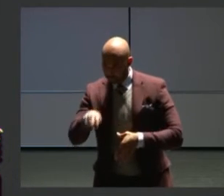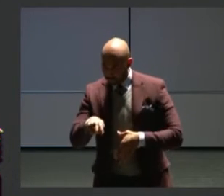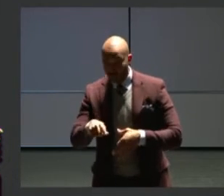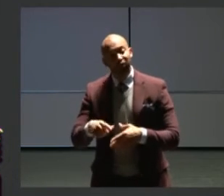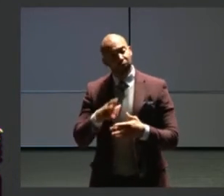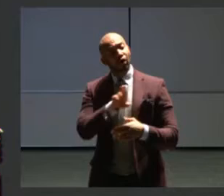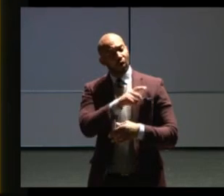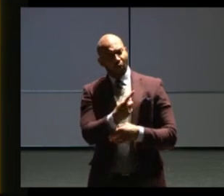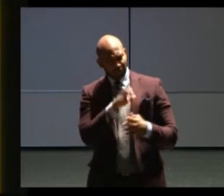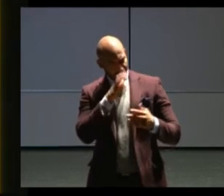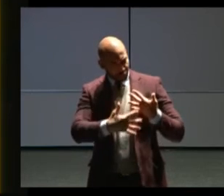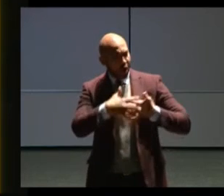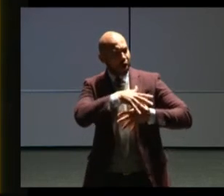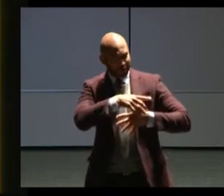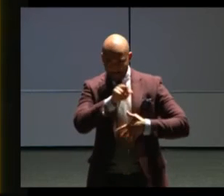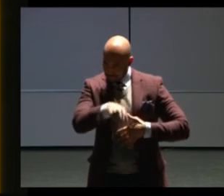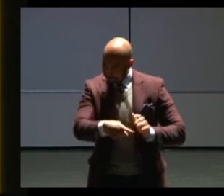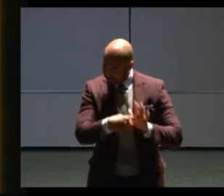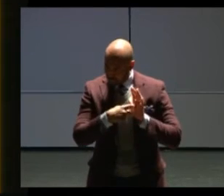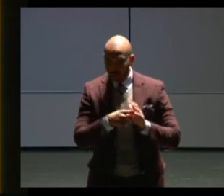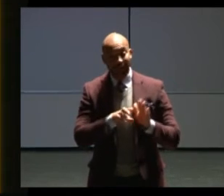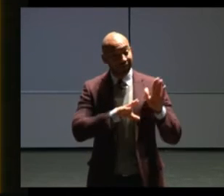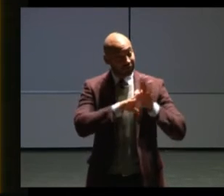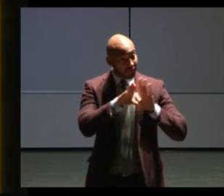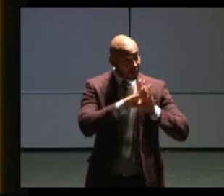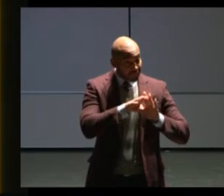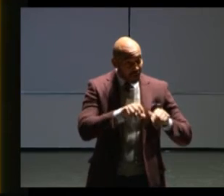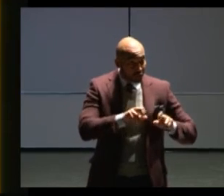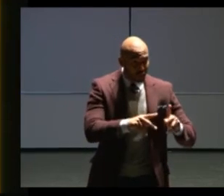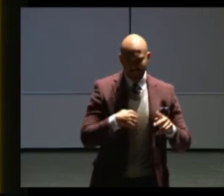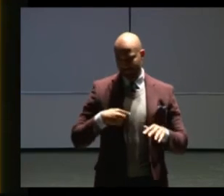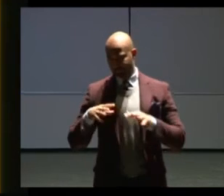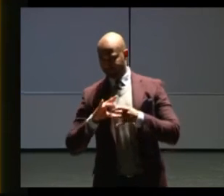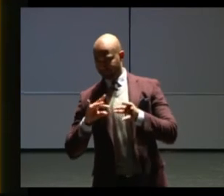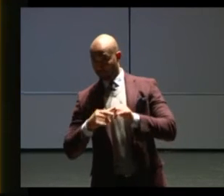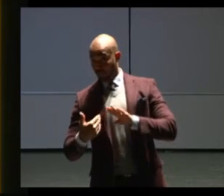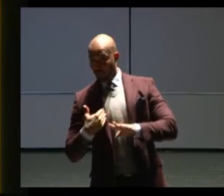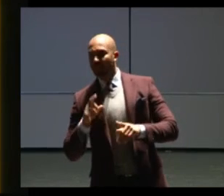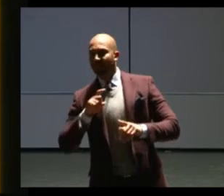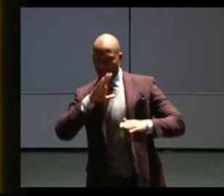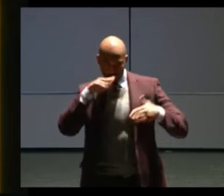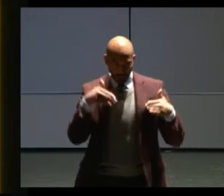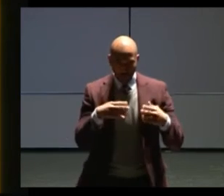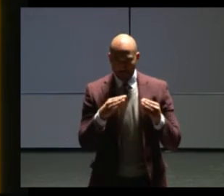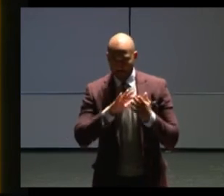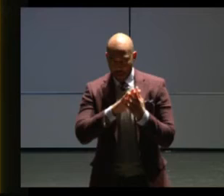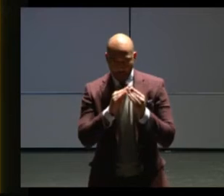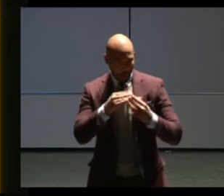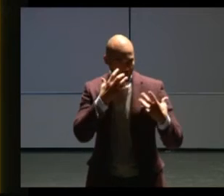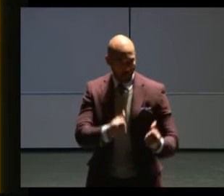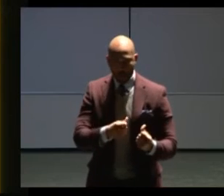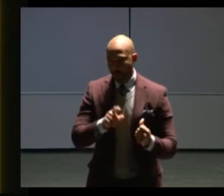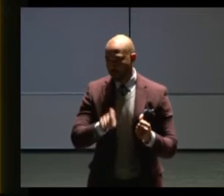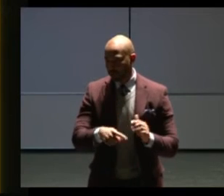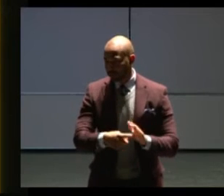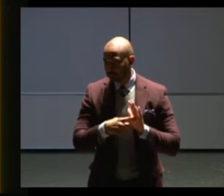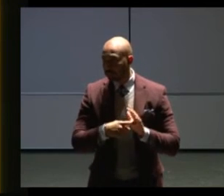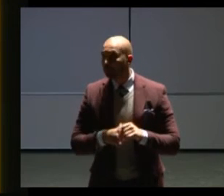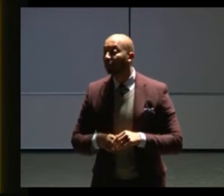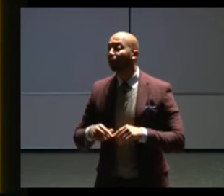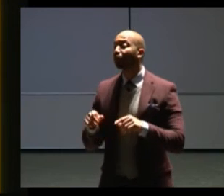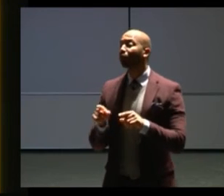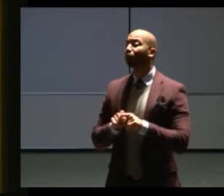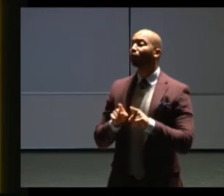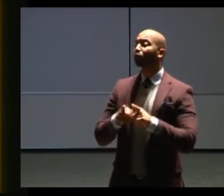that as a priority. The development activities that I shared with you earlier have to be even more focused. We have recently been able to